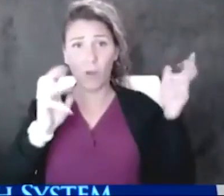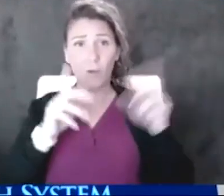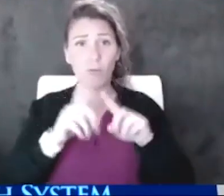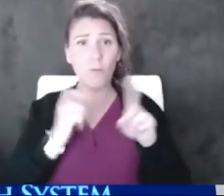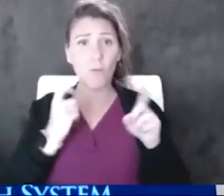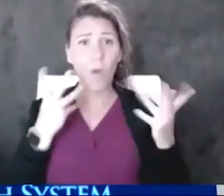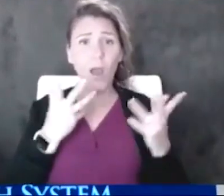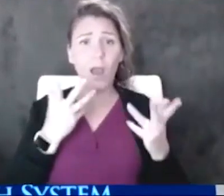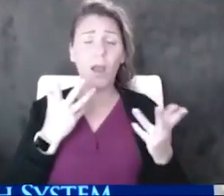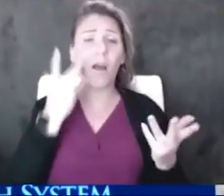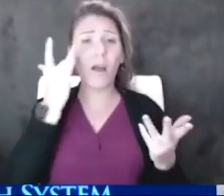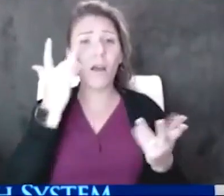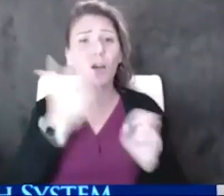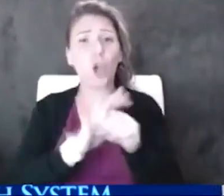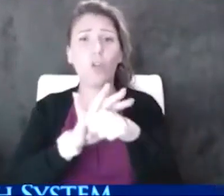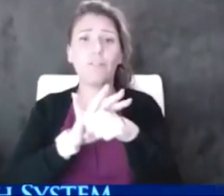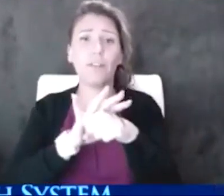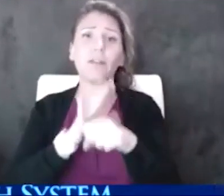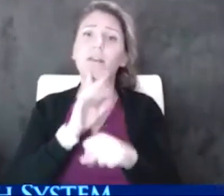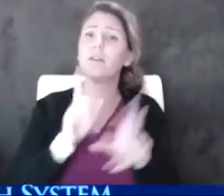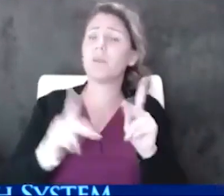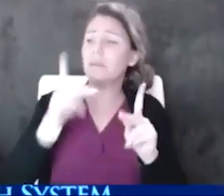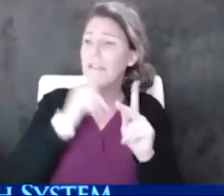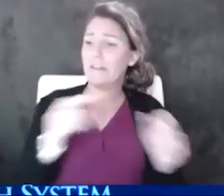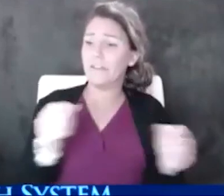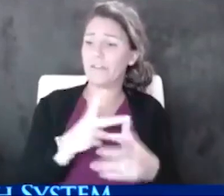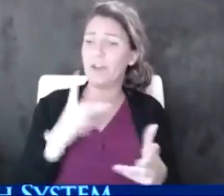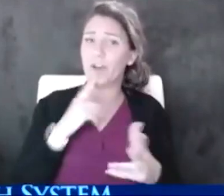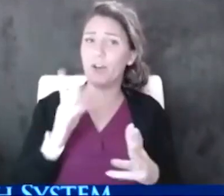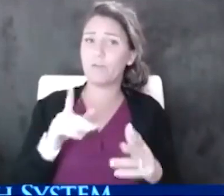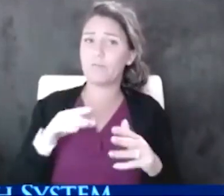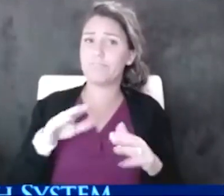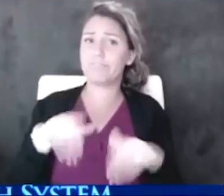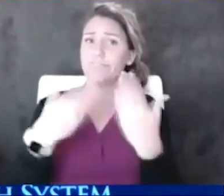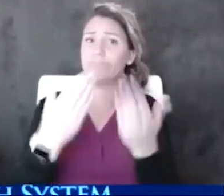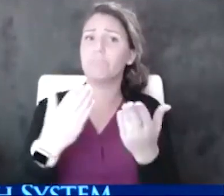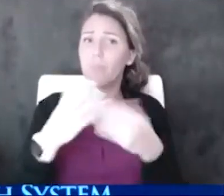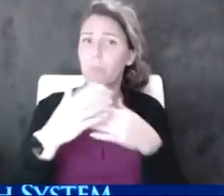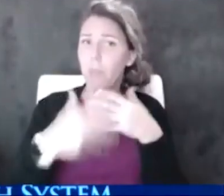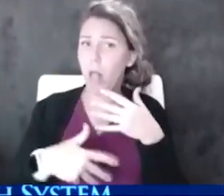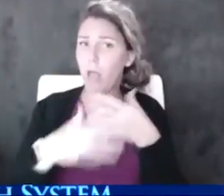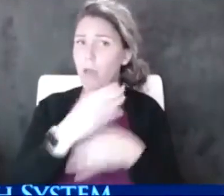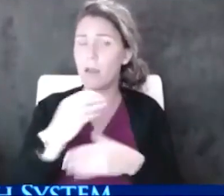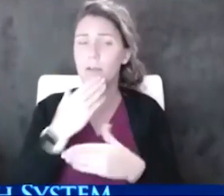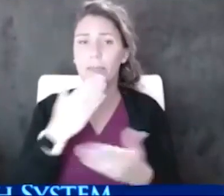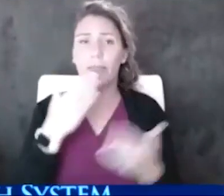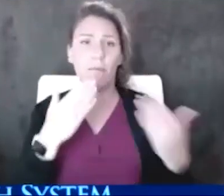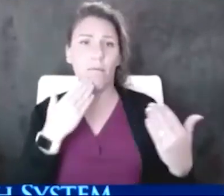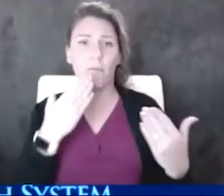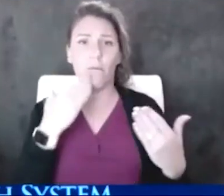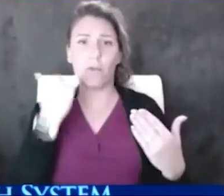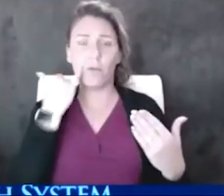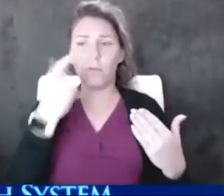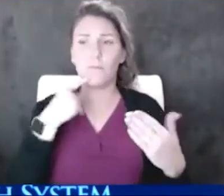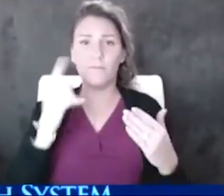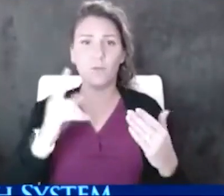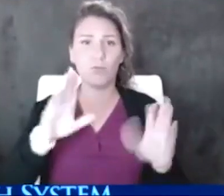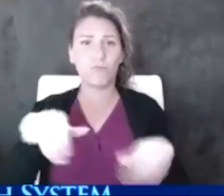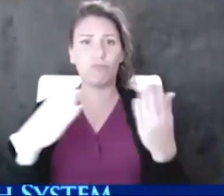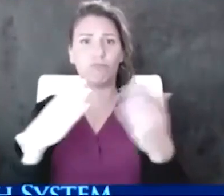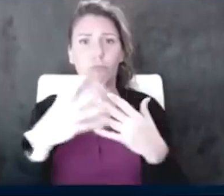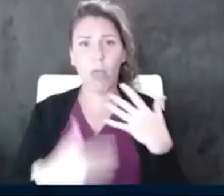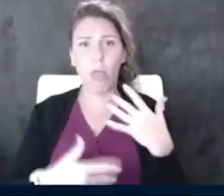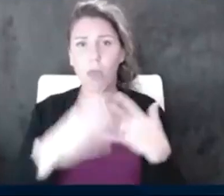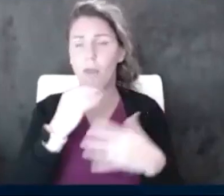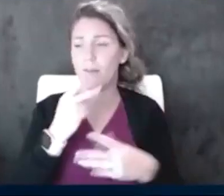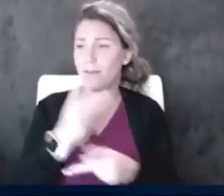to not be fearful of giving blood, and we'll be thankful if you do give blood, because we need blood in order to help keep people alive. Well, and